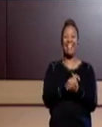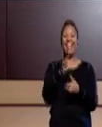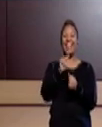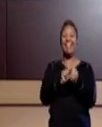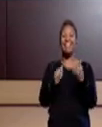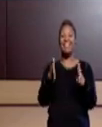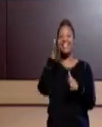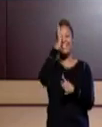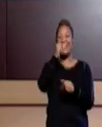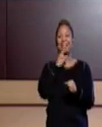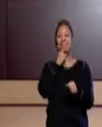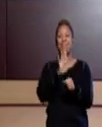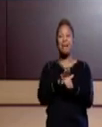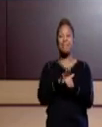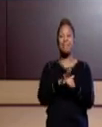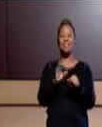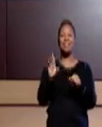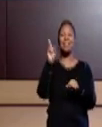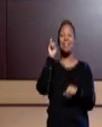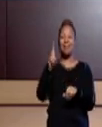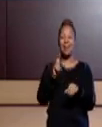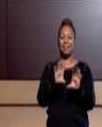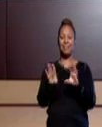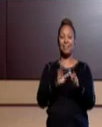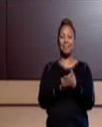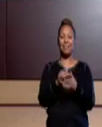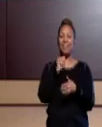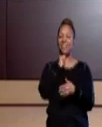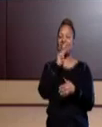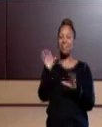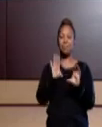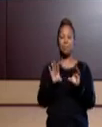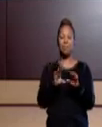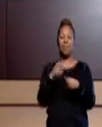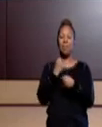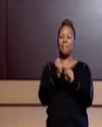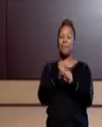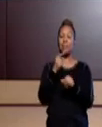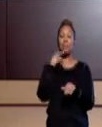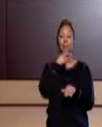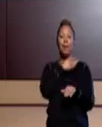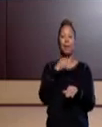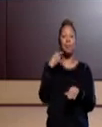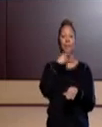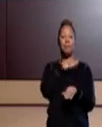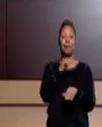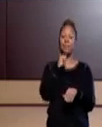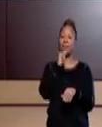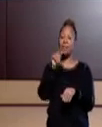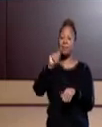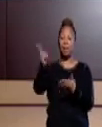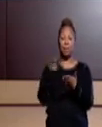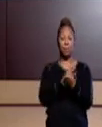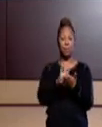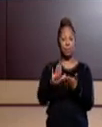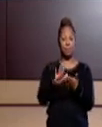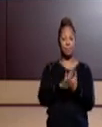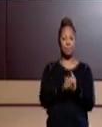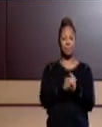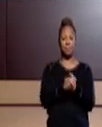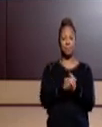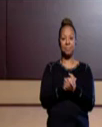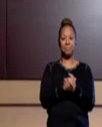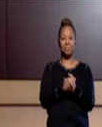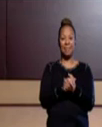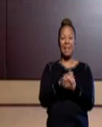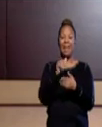Anything that God promised, he has to do it. If he doesn't do it, then that makes him a lie. And if he lied, that means that he's not holy.